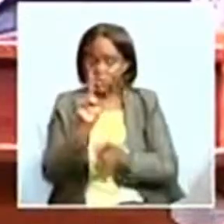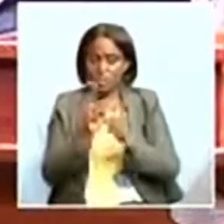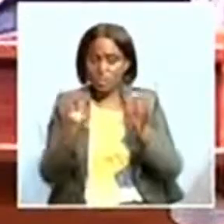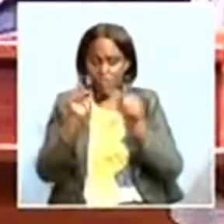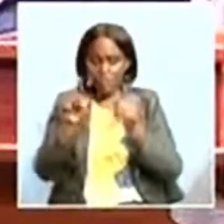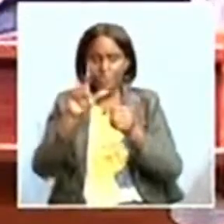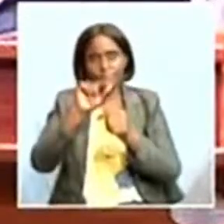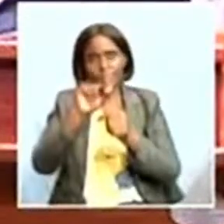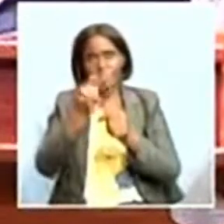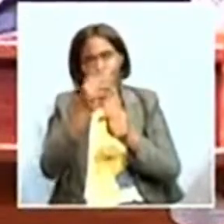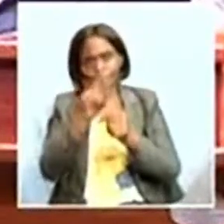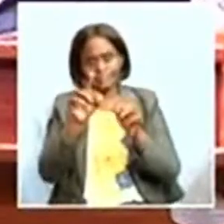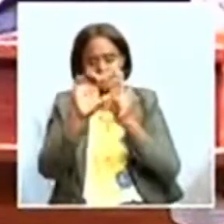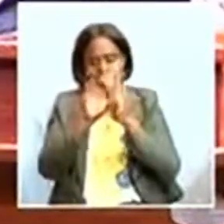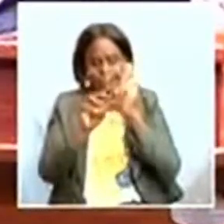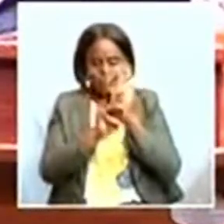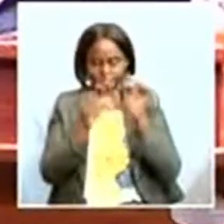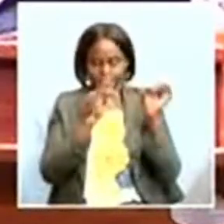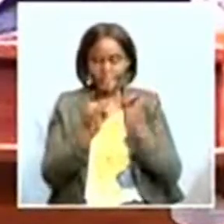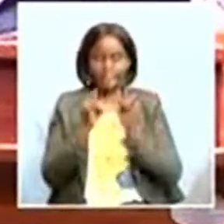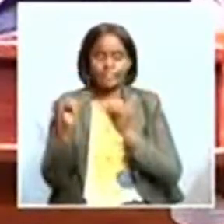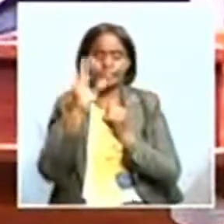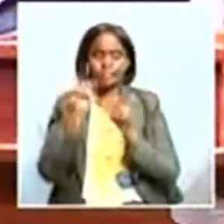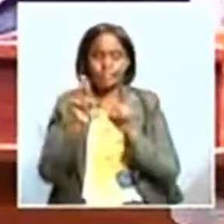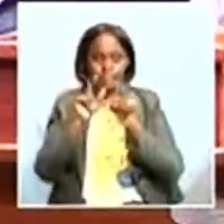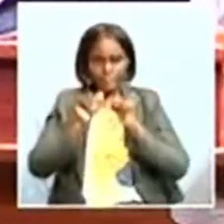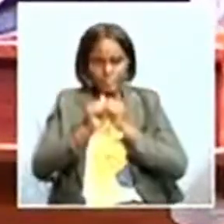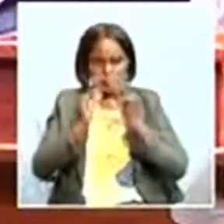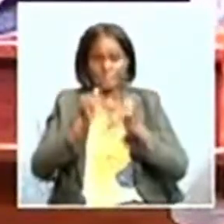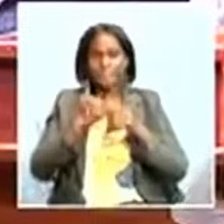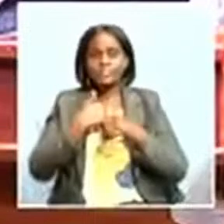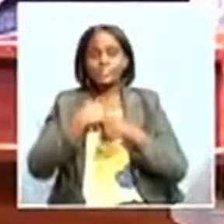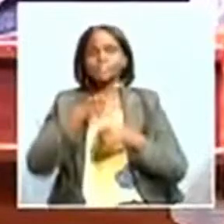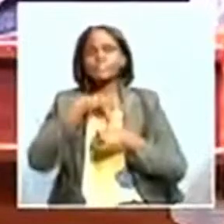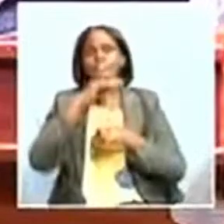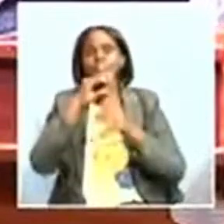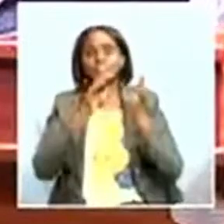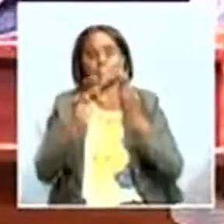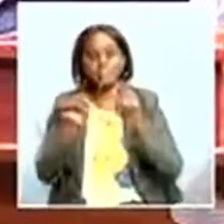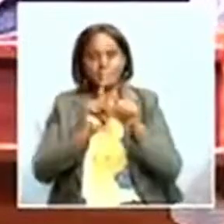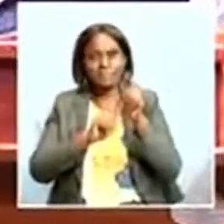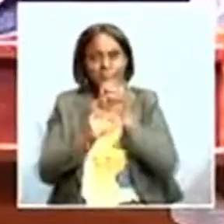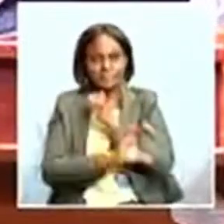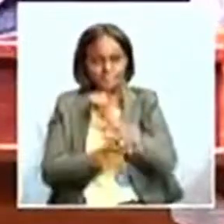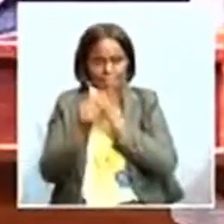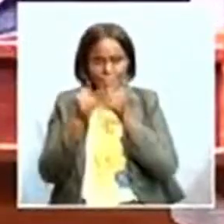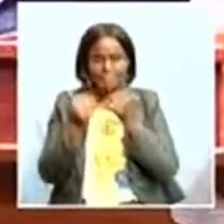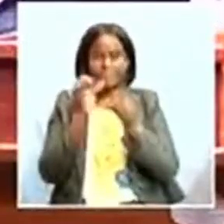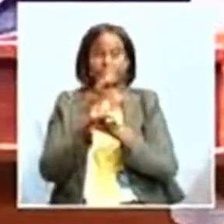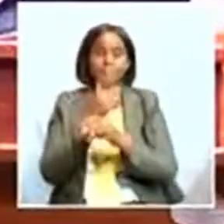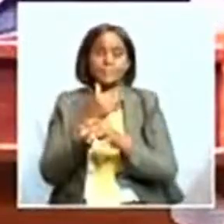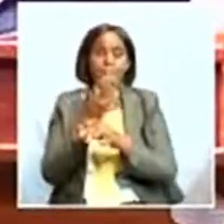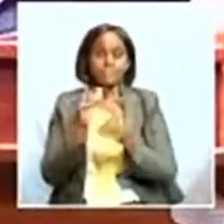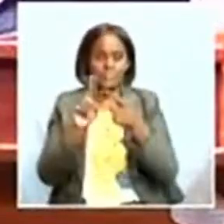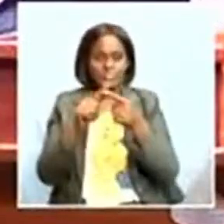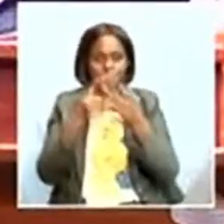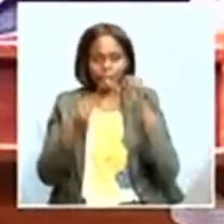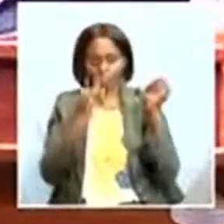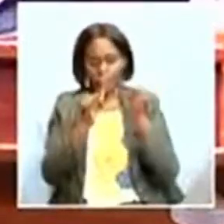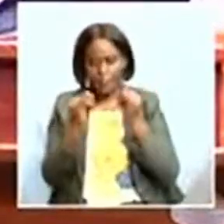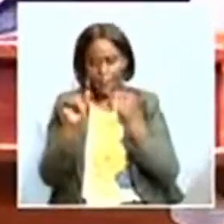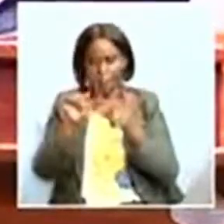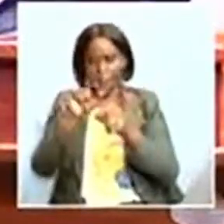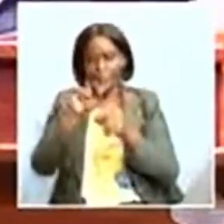the 2013 curriculum was implemented without adequate preparation, the country is now ready to implement